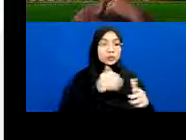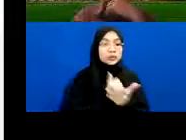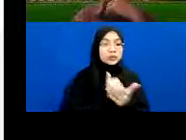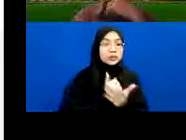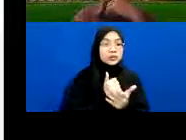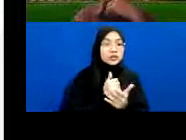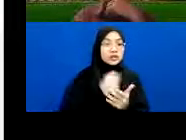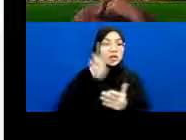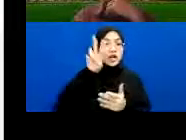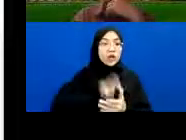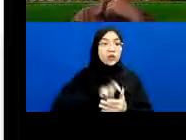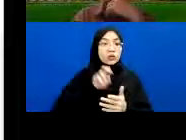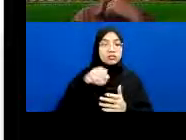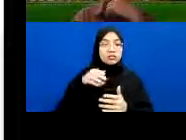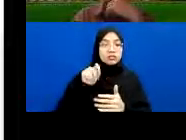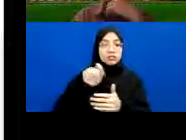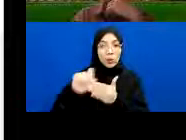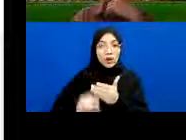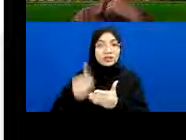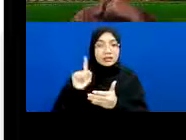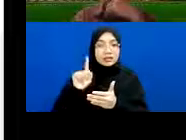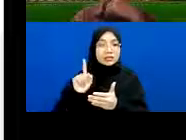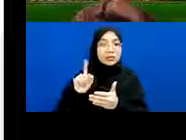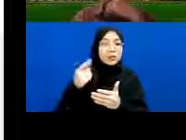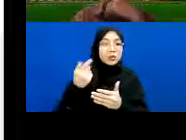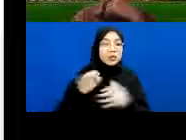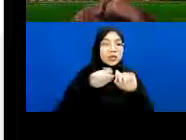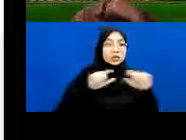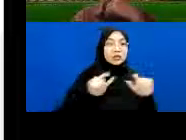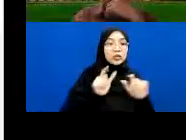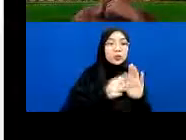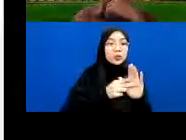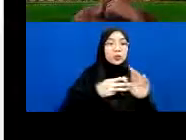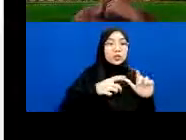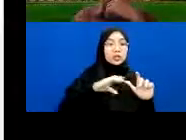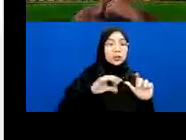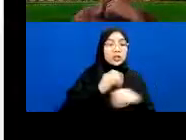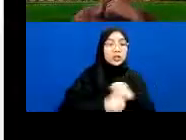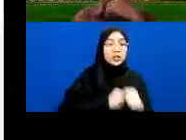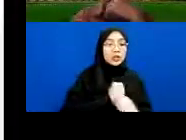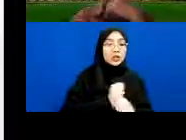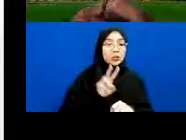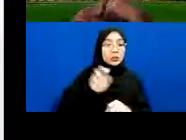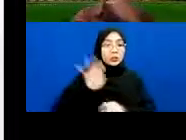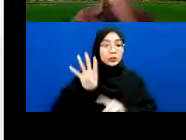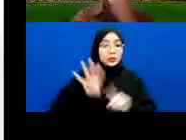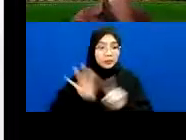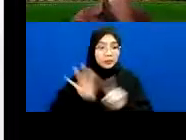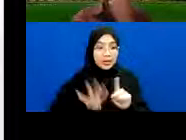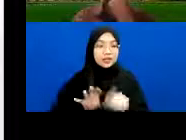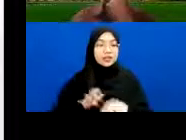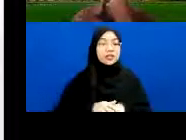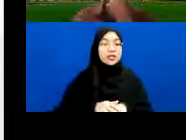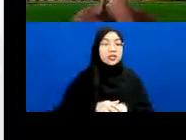improve the education sector is still lacking. This situation is problematic as education is important to stimulate a more